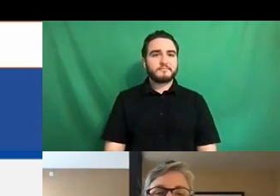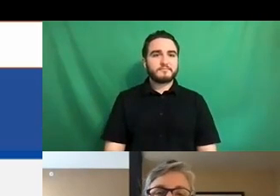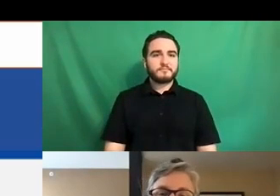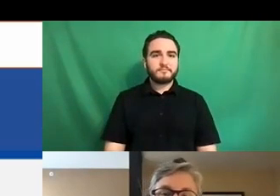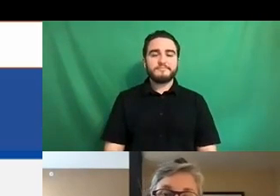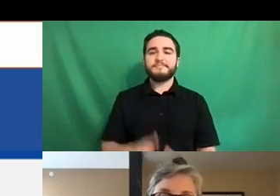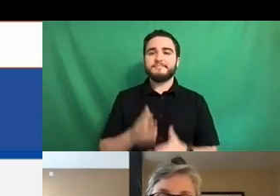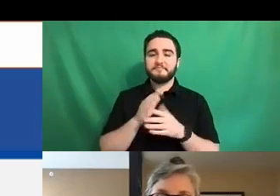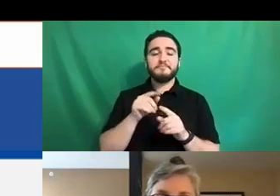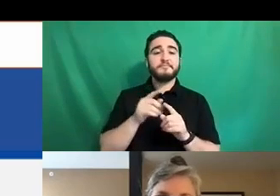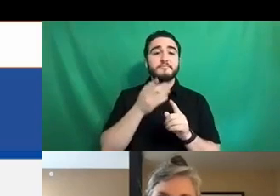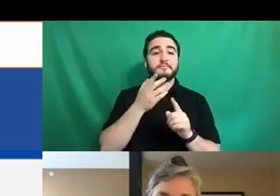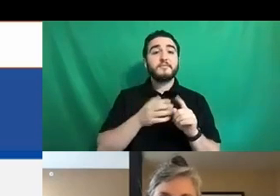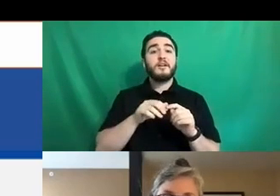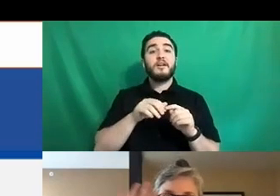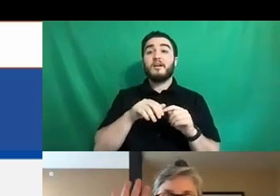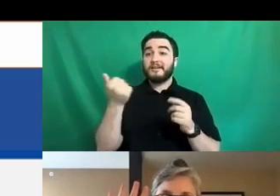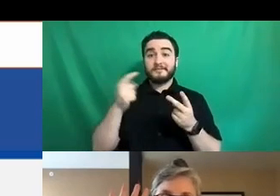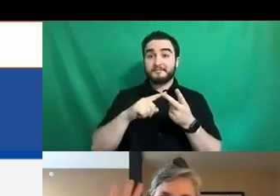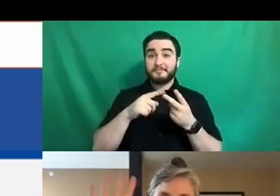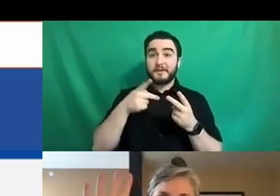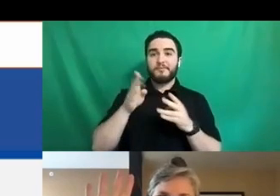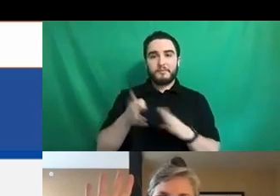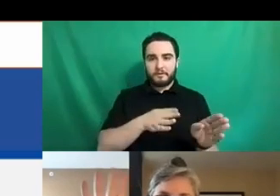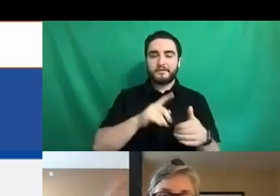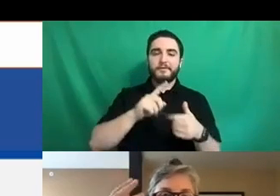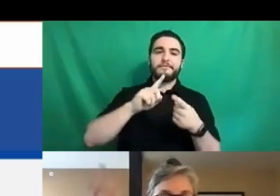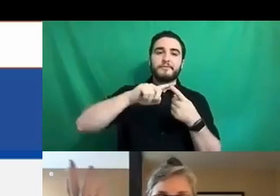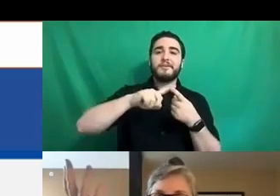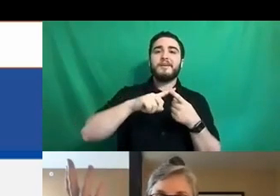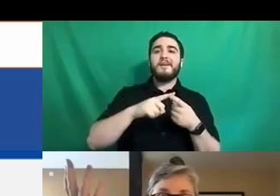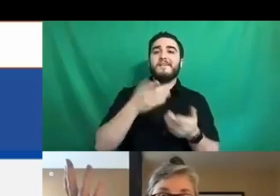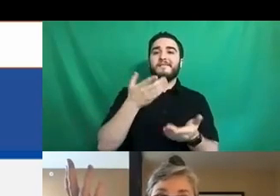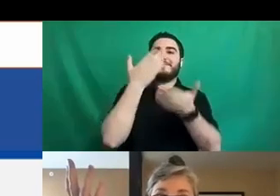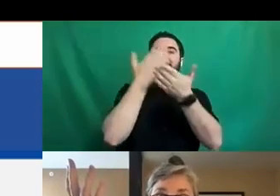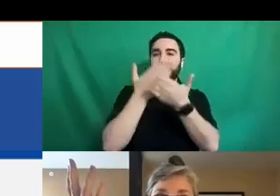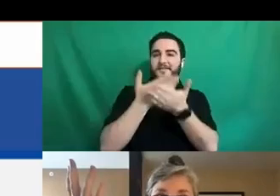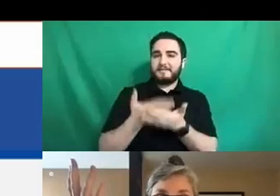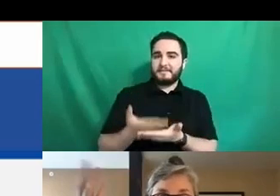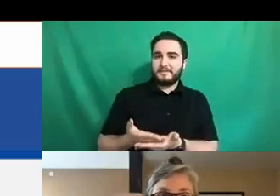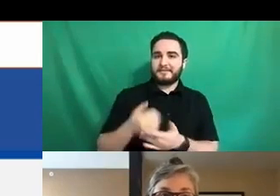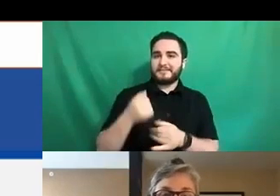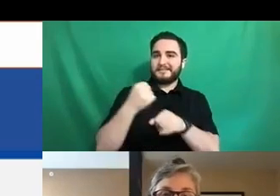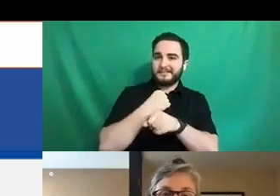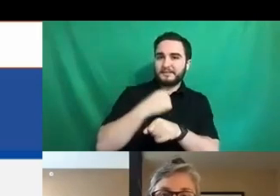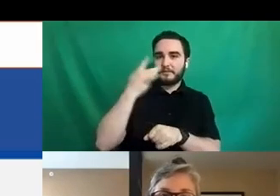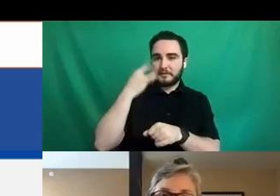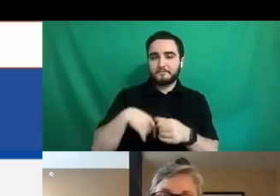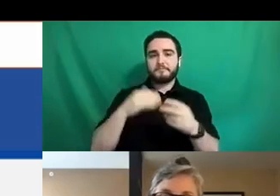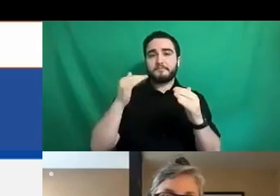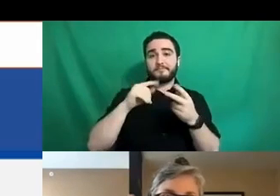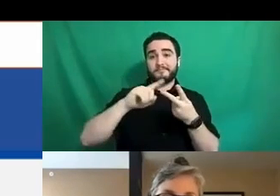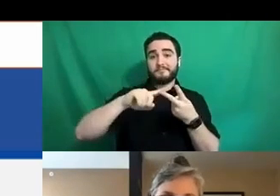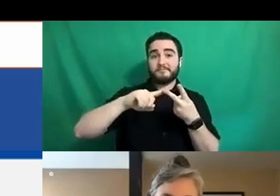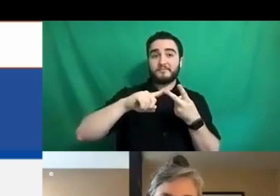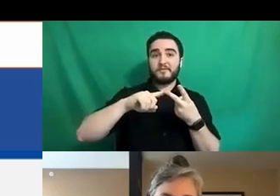All right, and then the other thing that we do in prep, so the first one is a factual slide that shows here the statistics and the why. And then I've gone